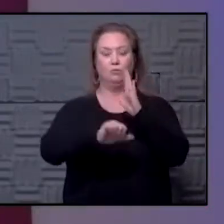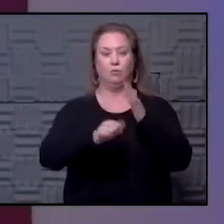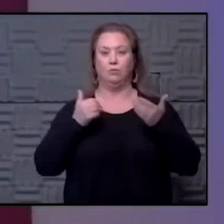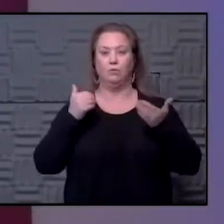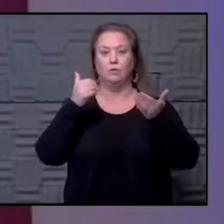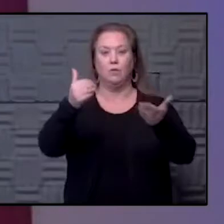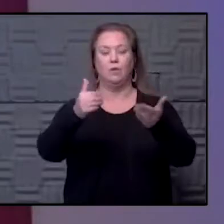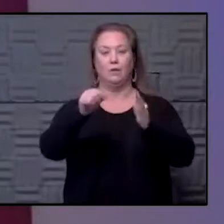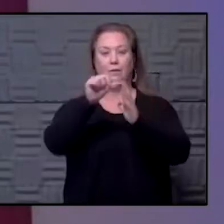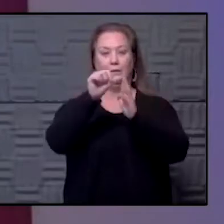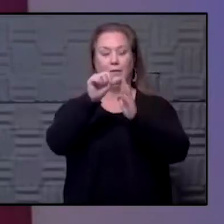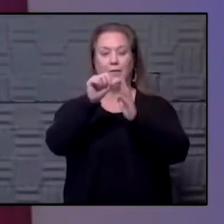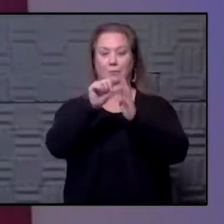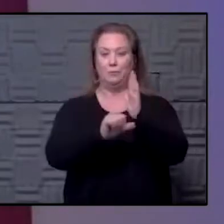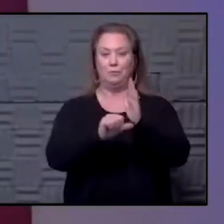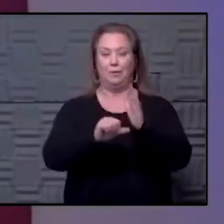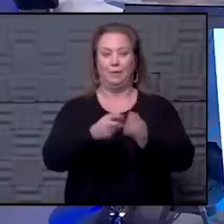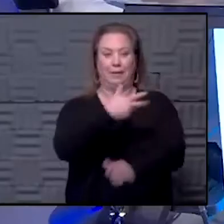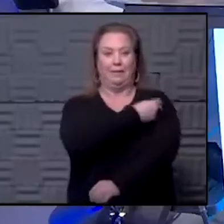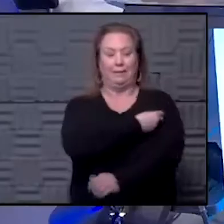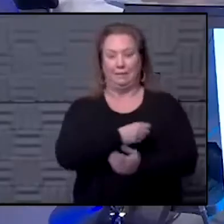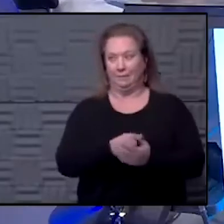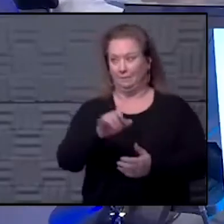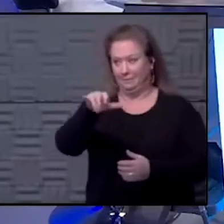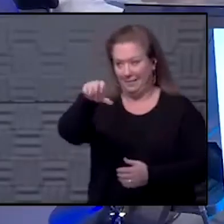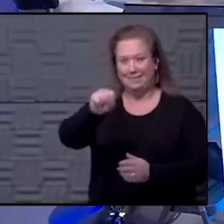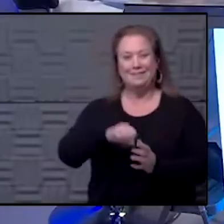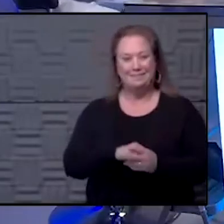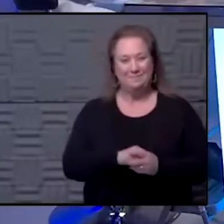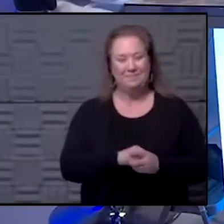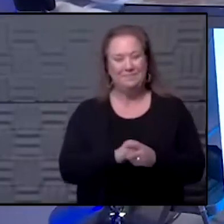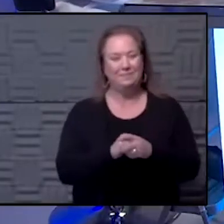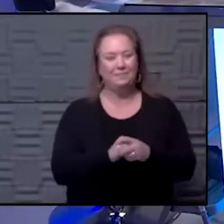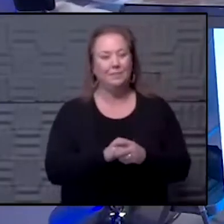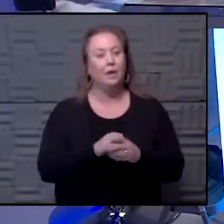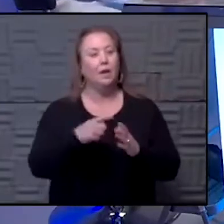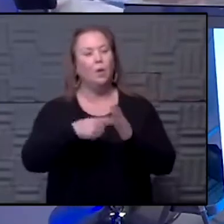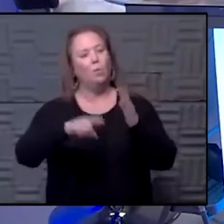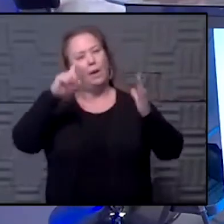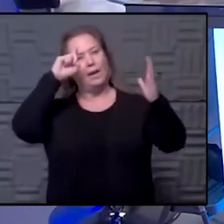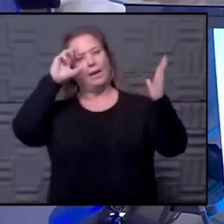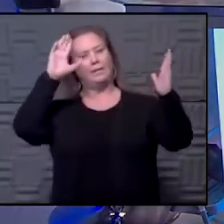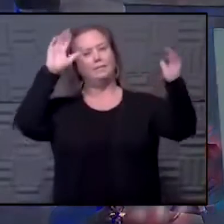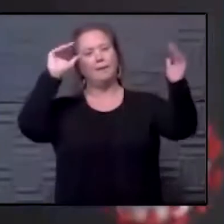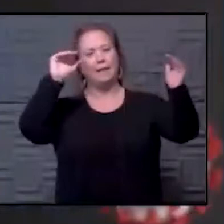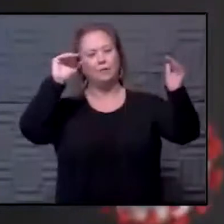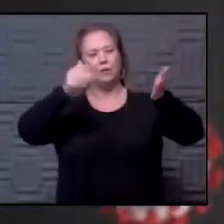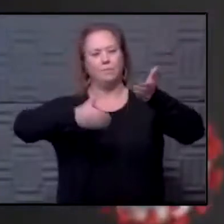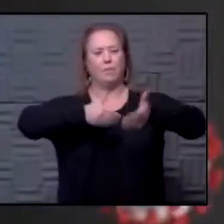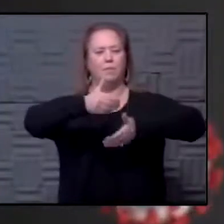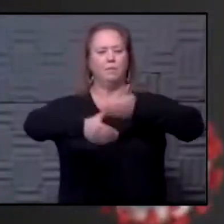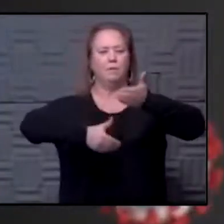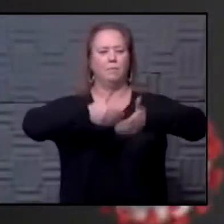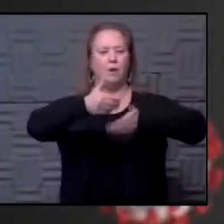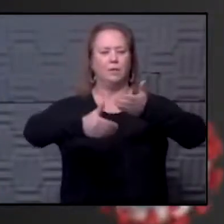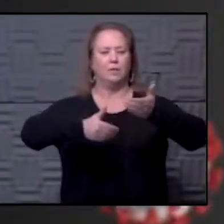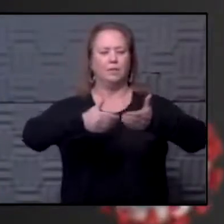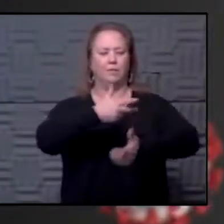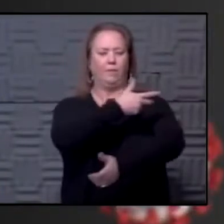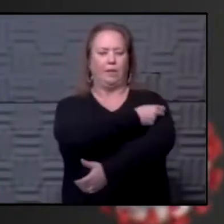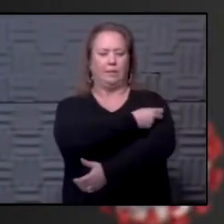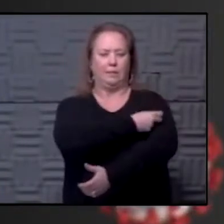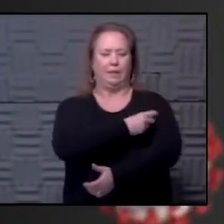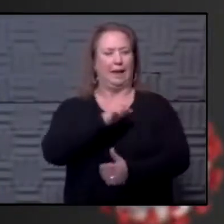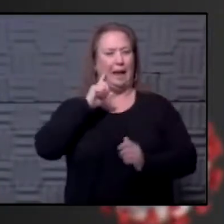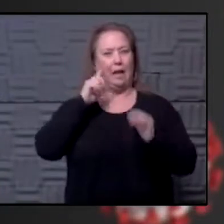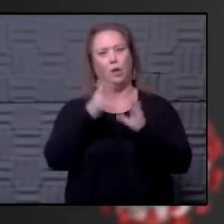Just get it done. Great answer. Yes. What expectations should I have about the process for getting the vaccine? I